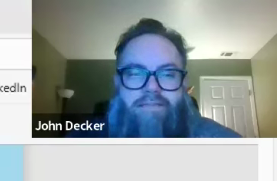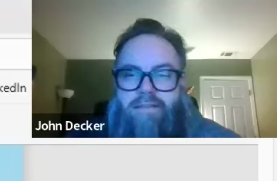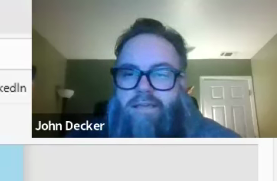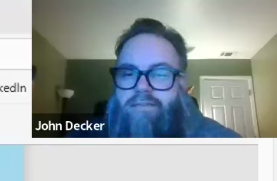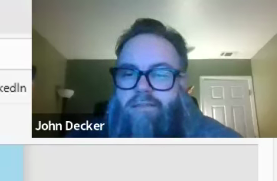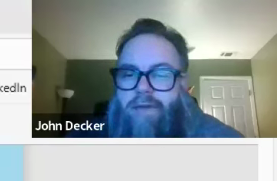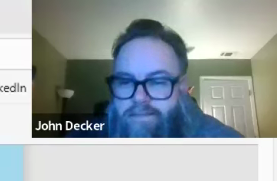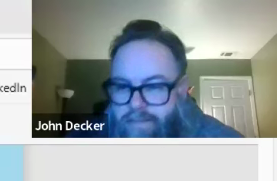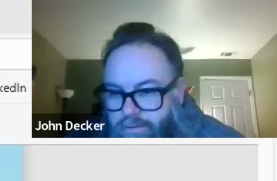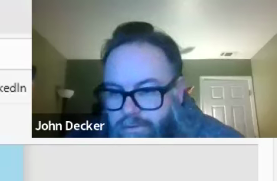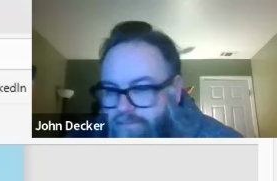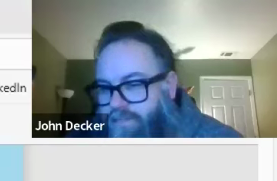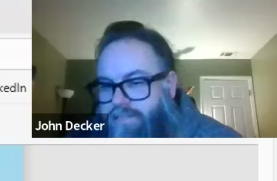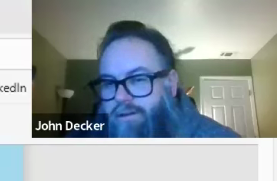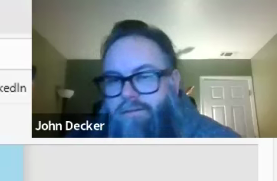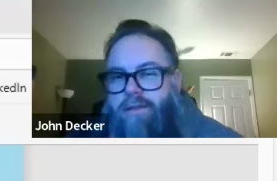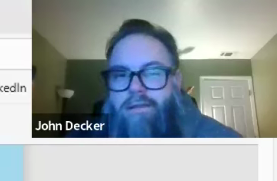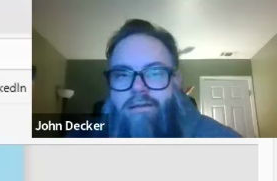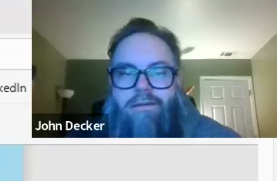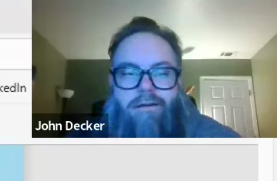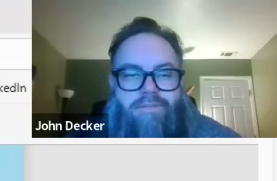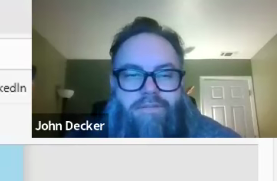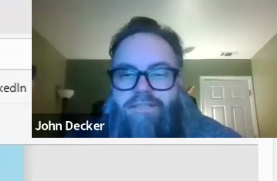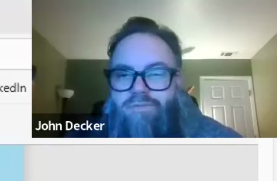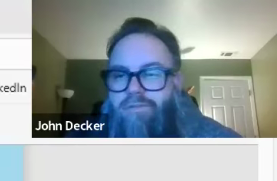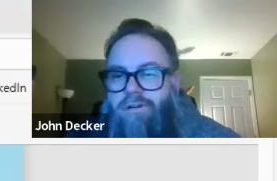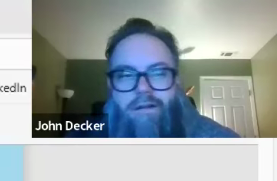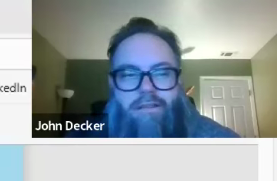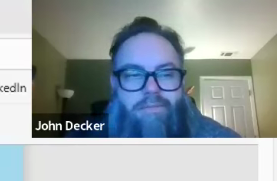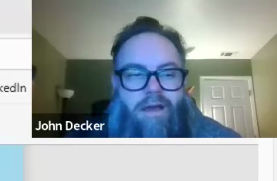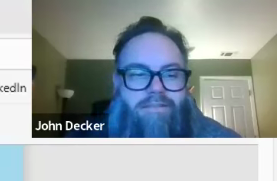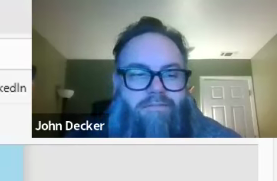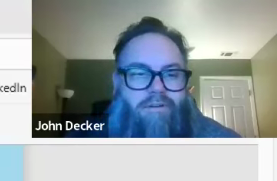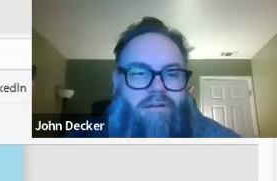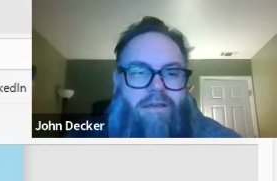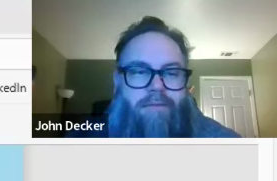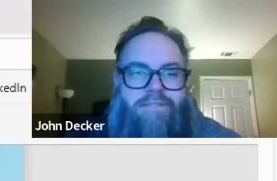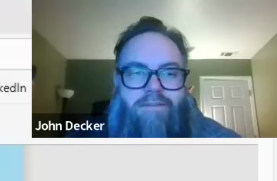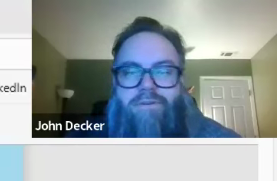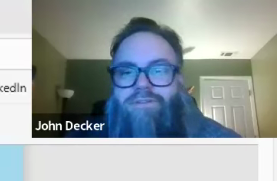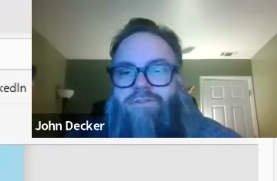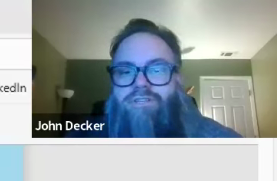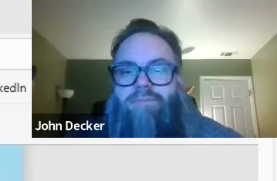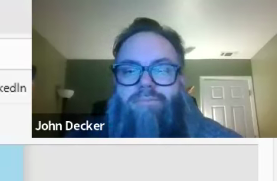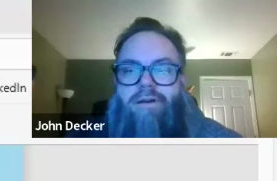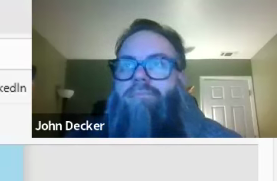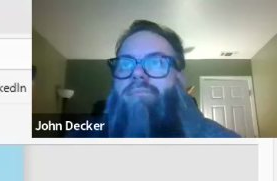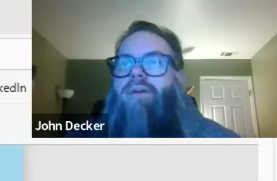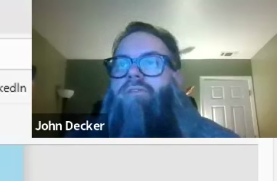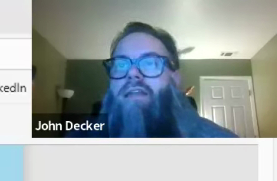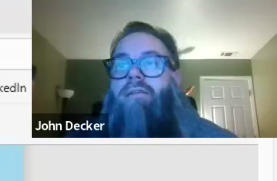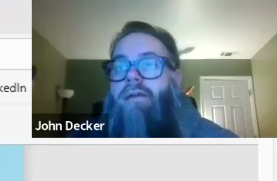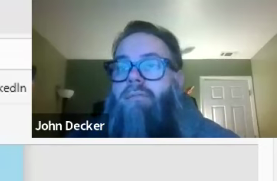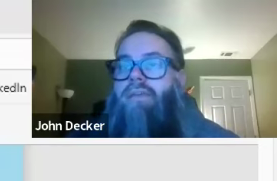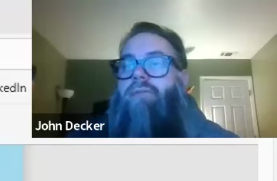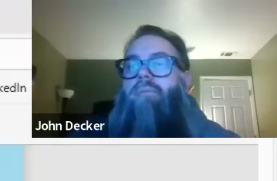some amazing things in the past. I don't know if we have Denise on, but Denise is one of our alumni of our MSW internship